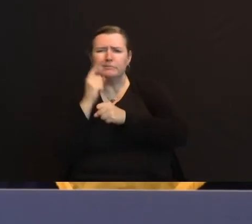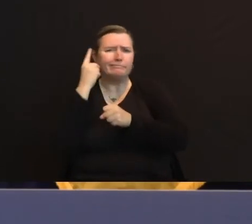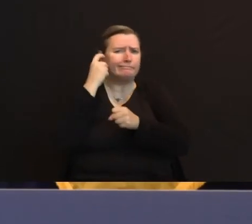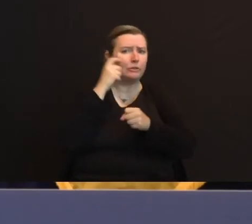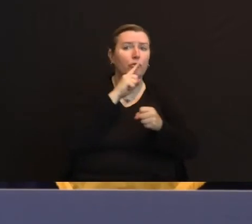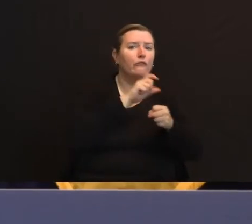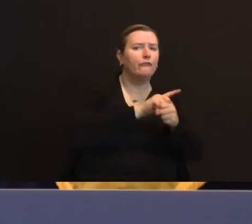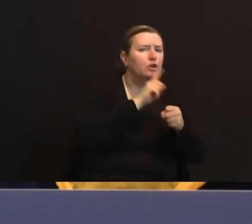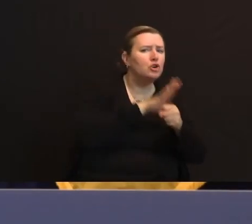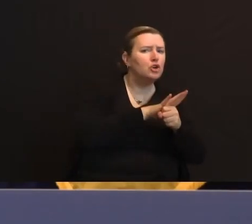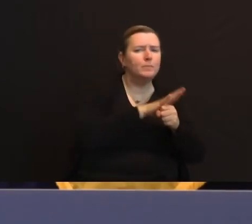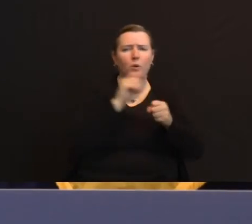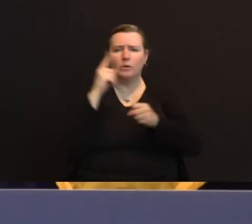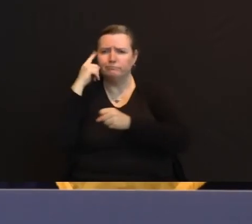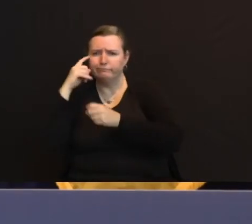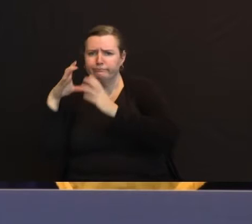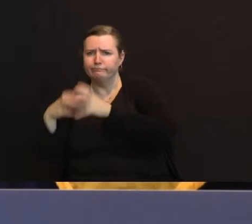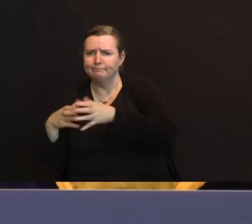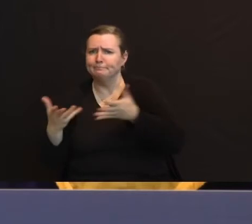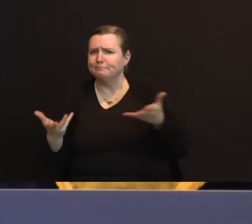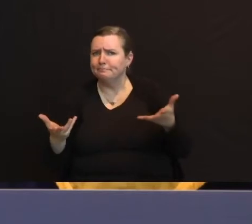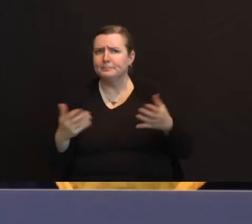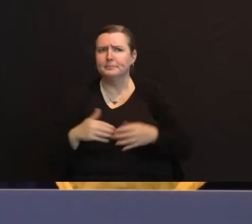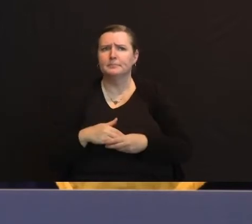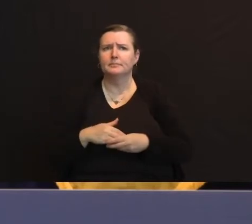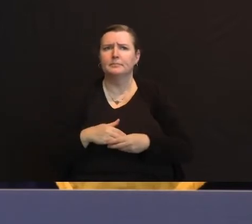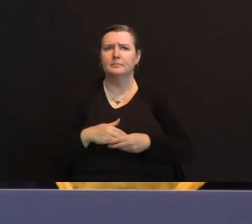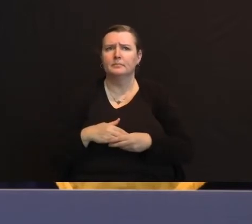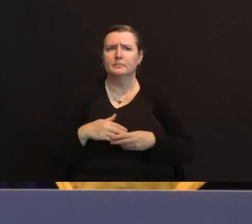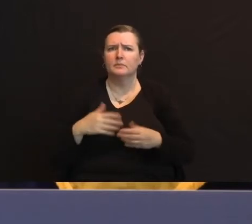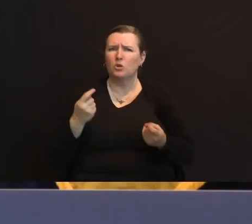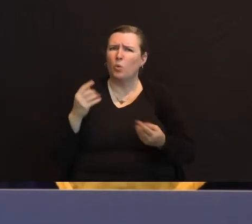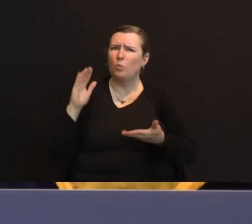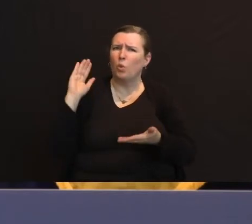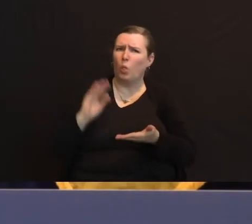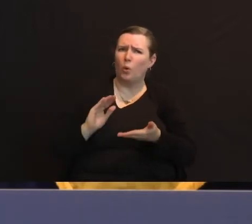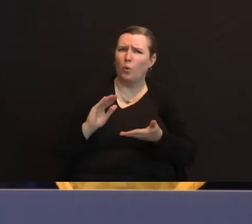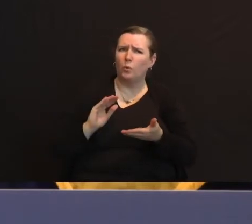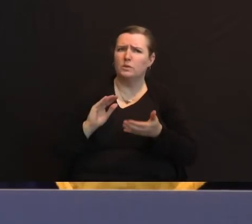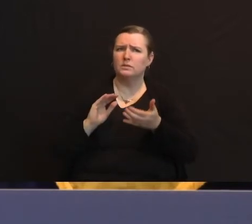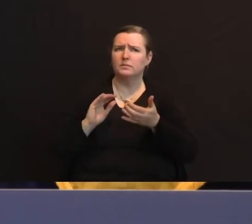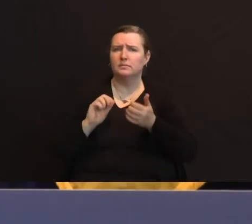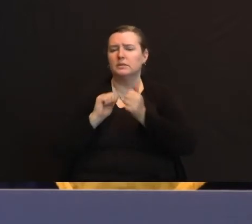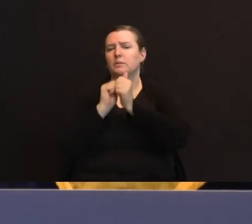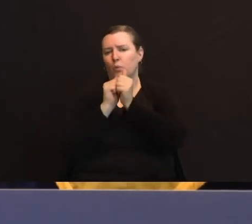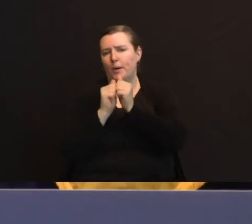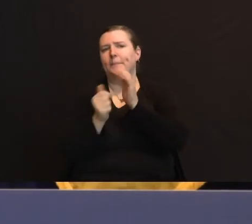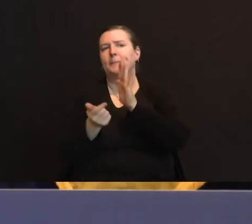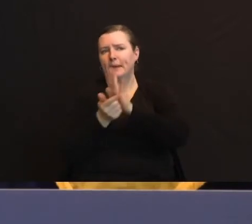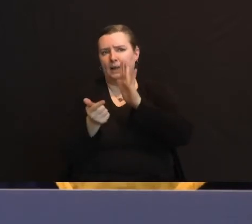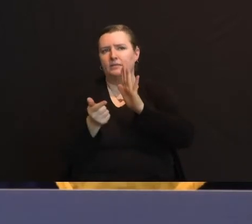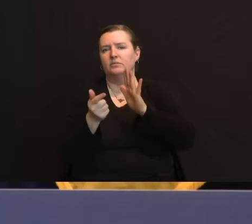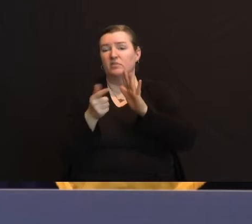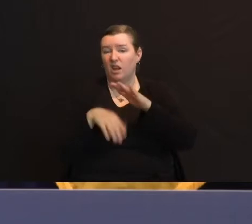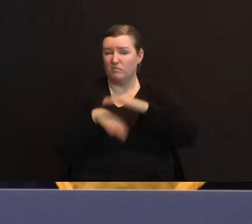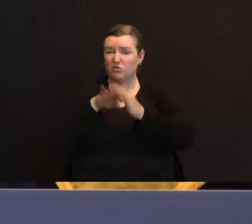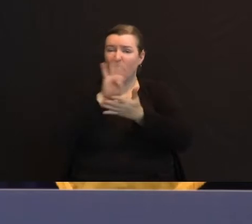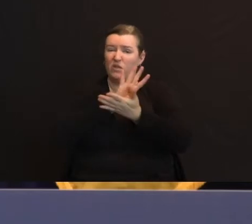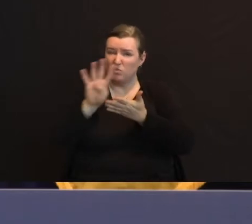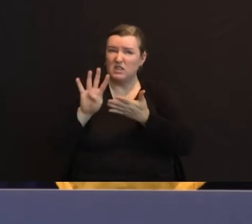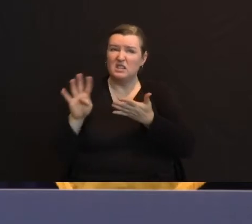you'll adjust and effectively lower the indoor sports ban for up to 4 weeks, given the updated guidance is 7 to 10